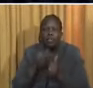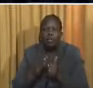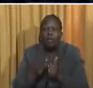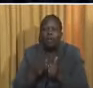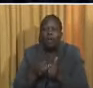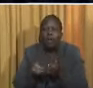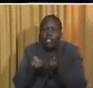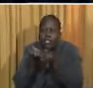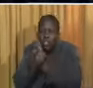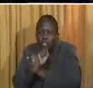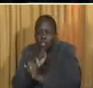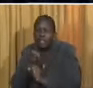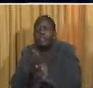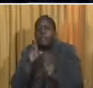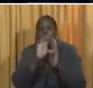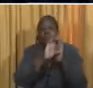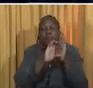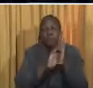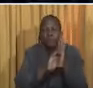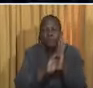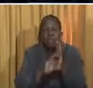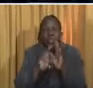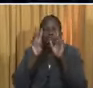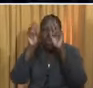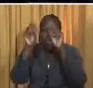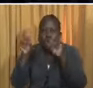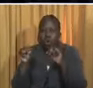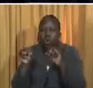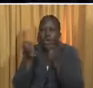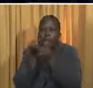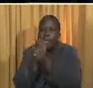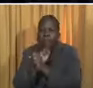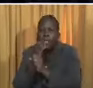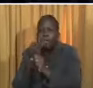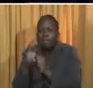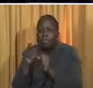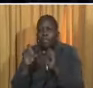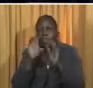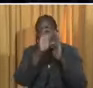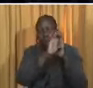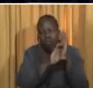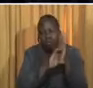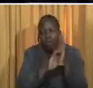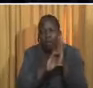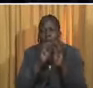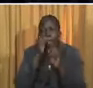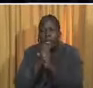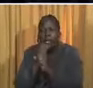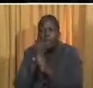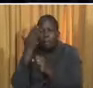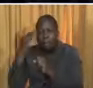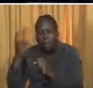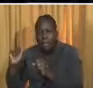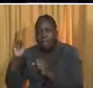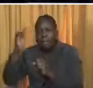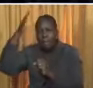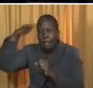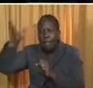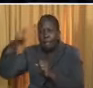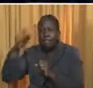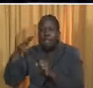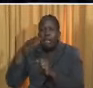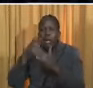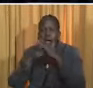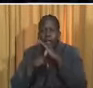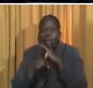Constitution. No amendment of the Constitution made by Parliament pursuant to the provisions of